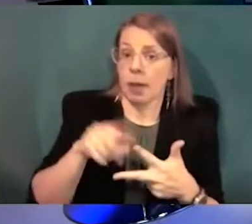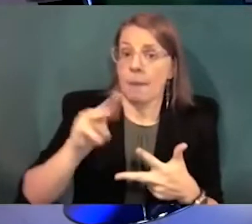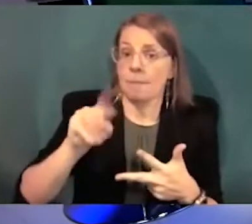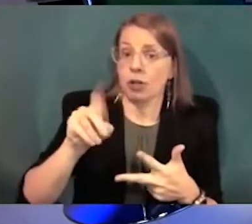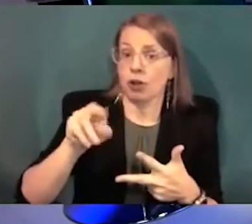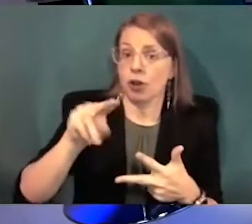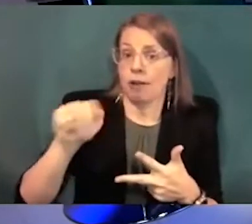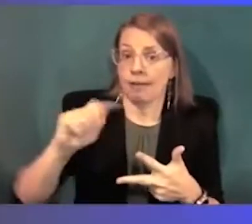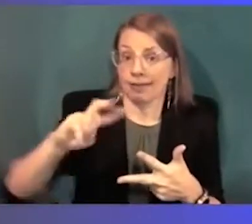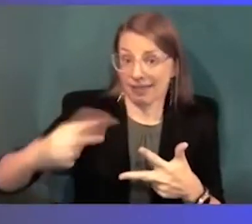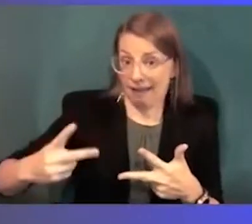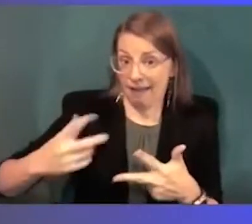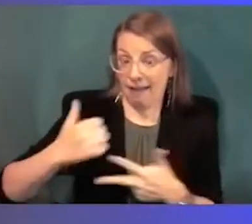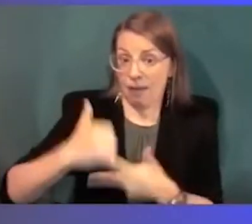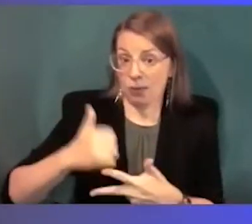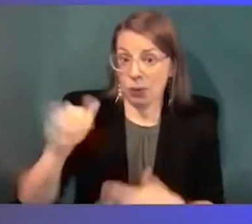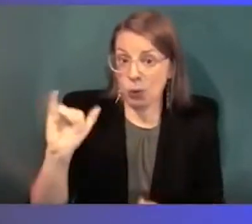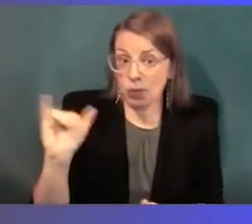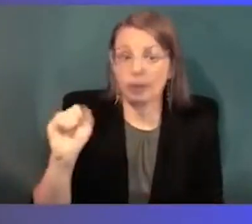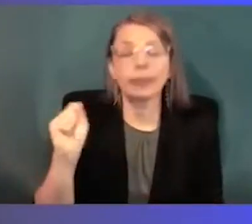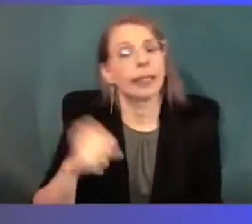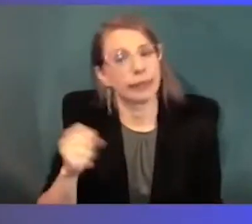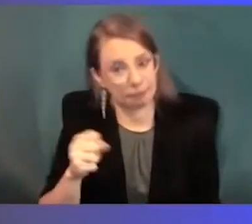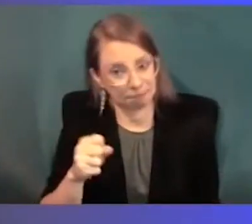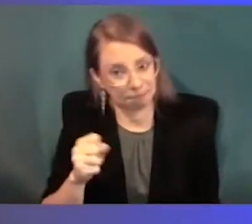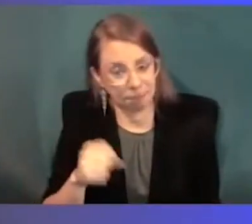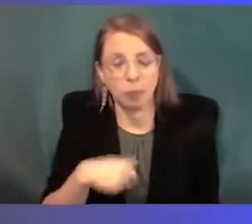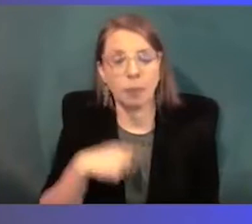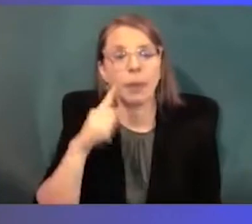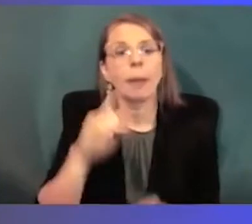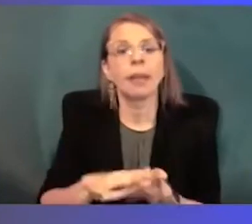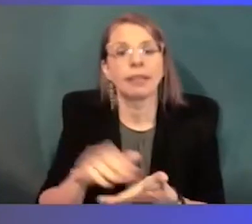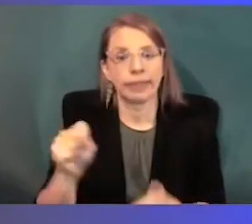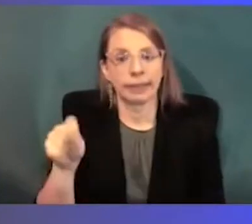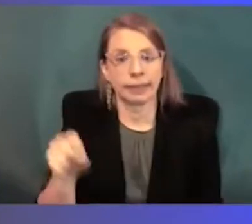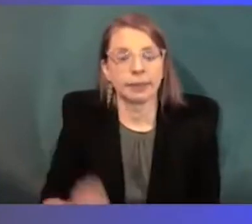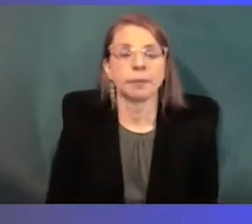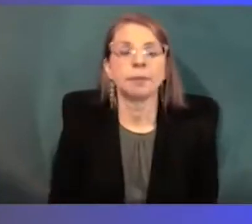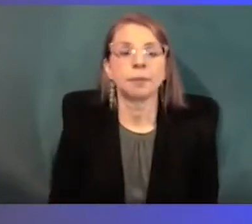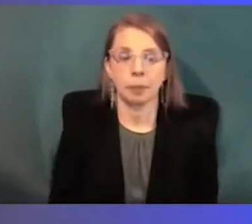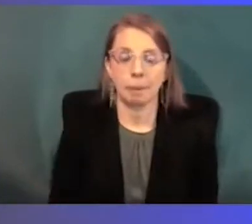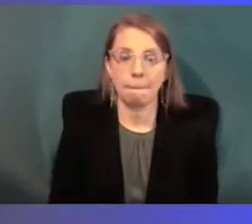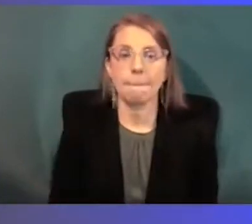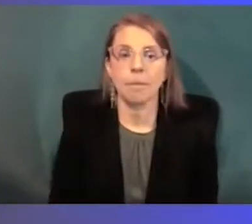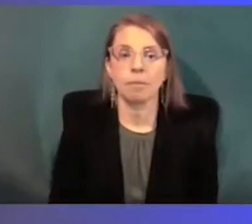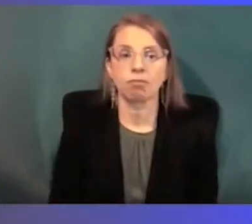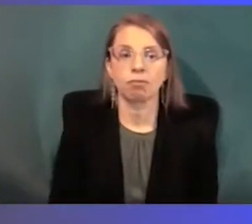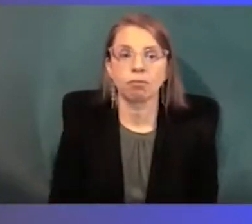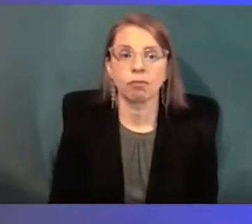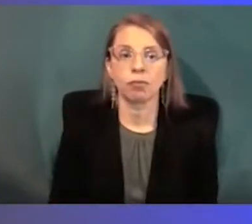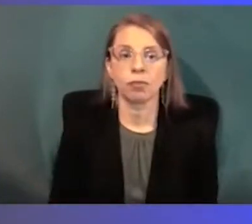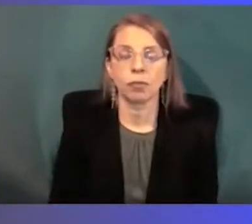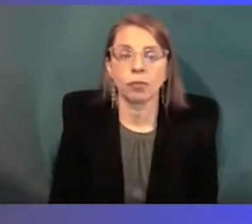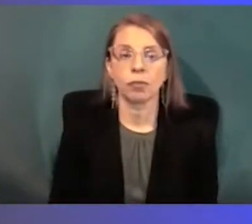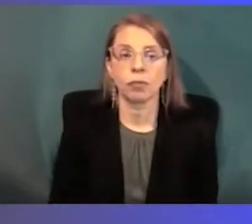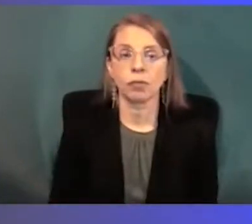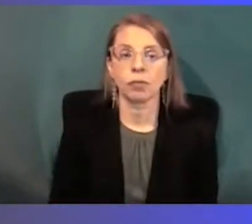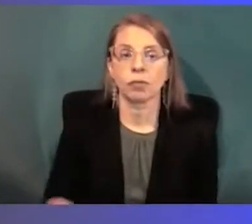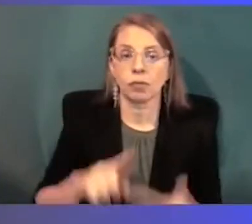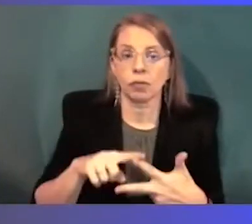as well? Yes, sir. I believe it did, and I give credit to that. Of course, I being